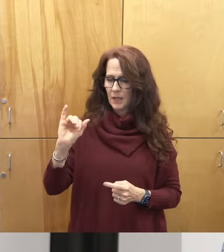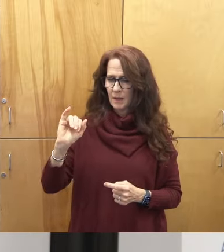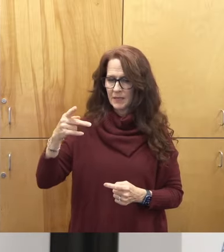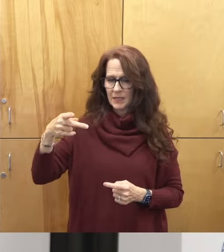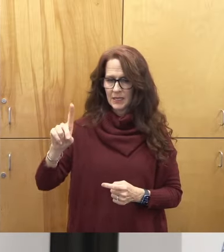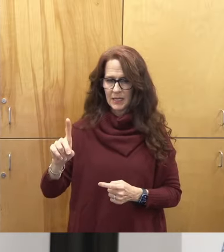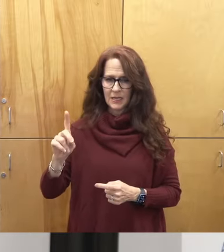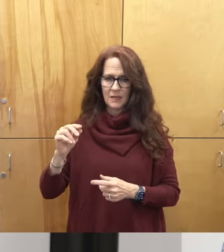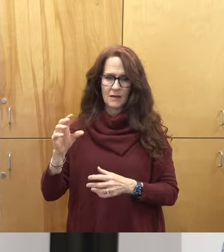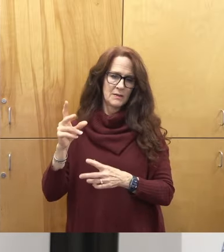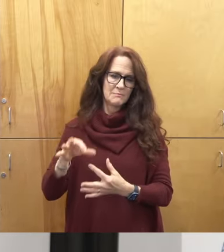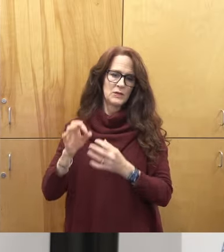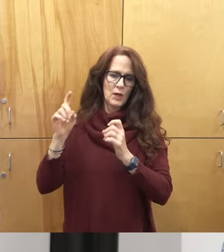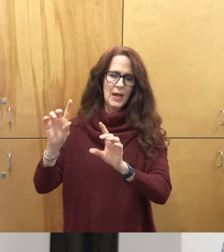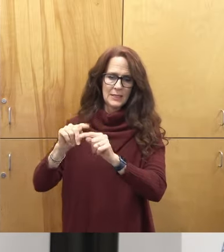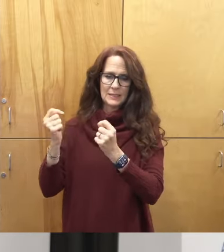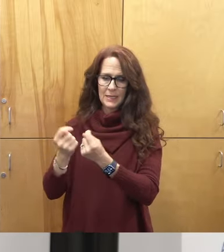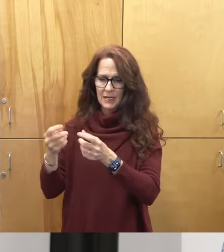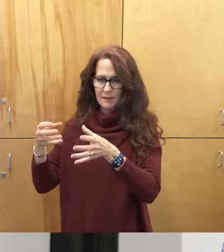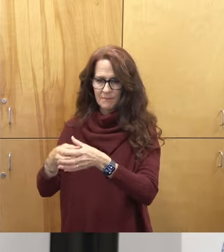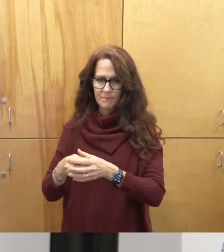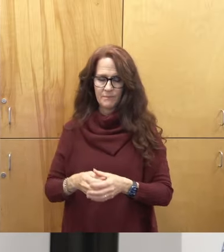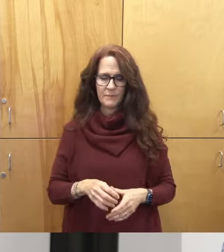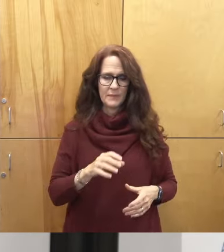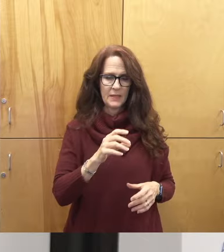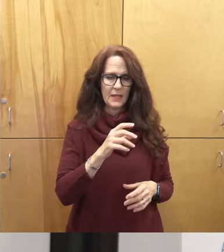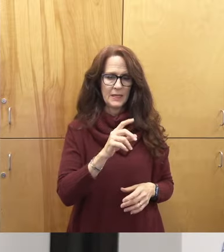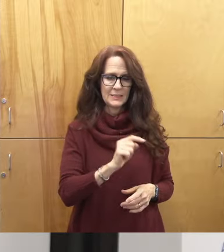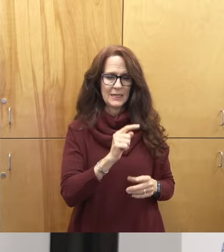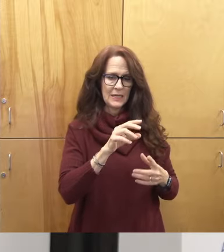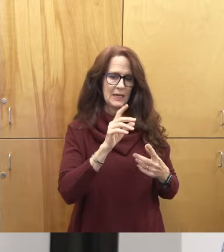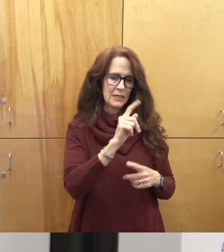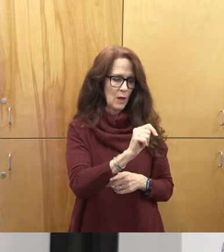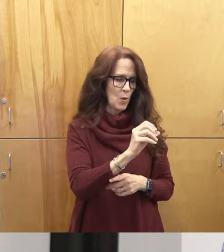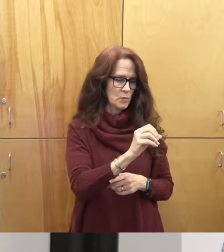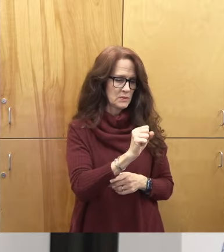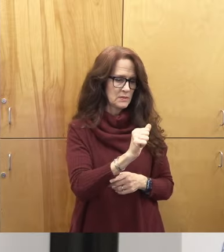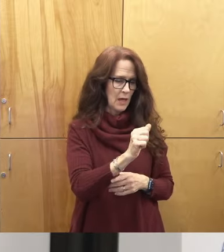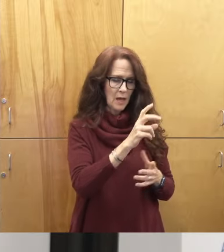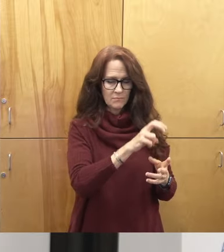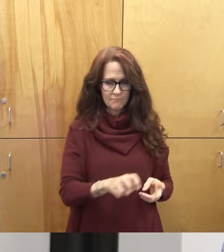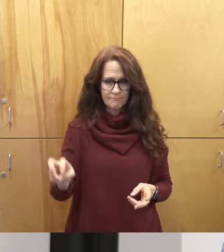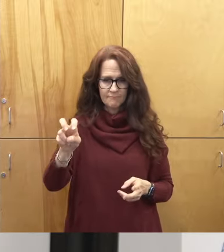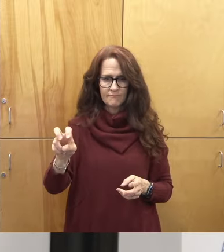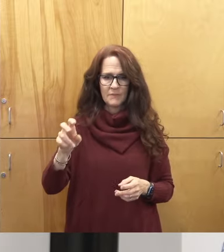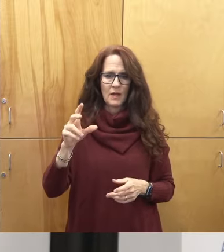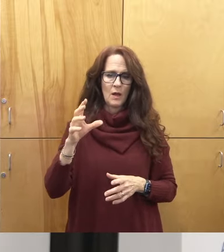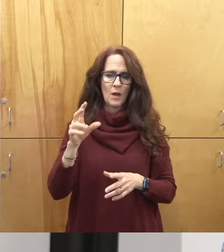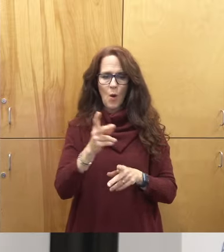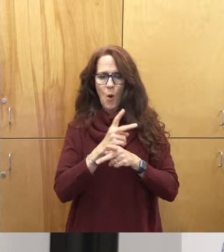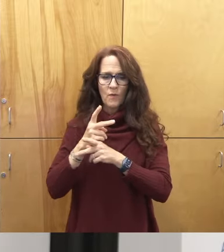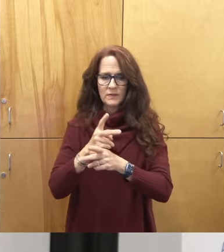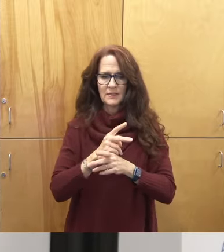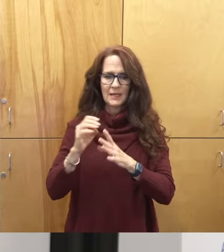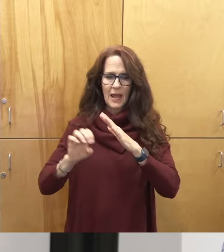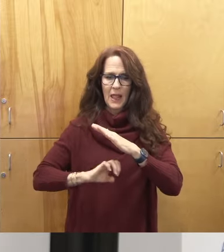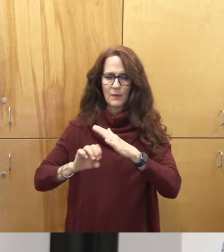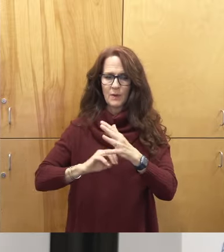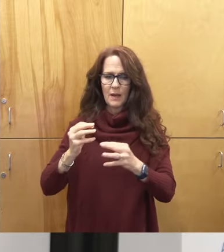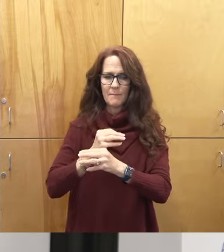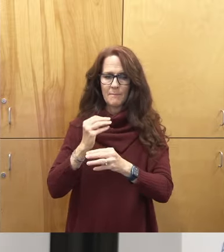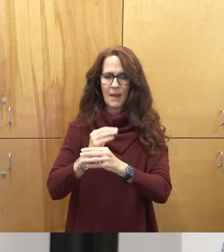Michelle Torres, teacher on special assignment within OCIPD to program specialist, overseeing our elementary math curriculum